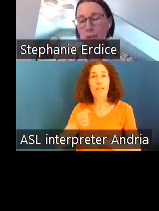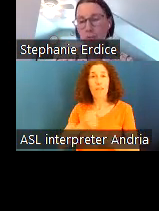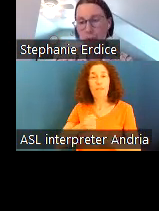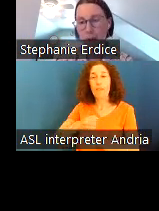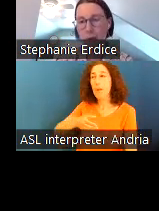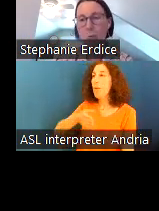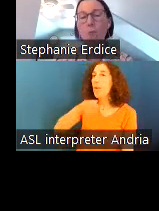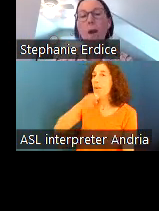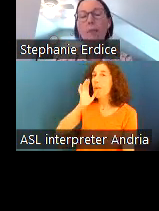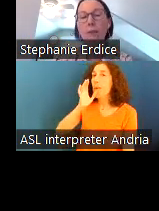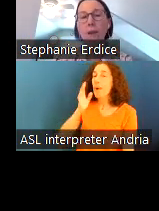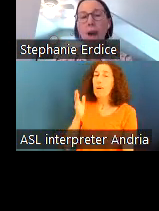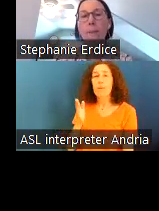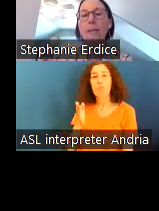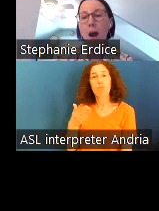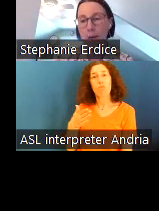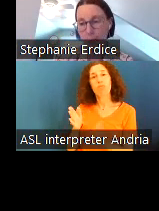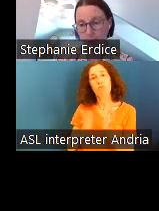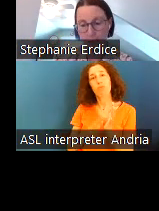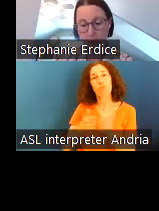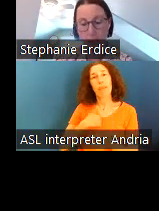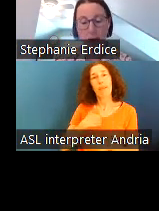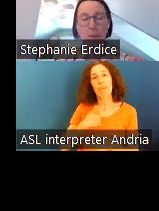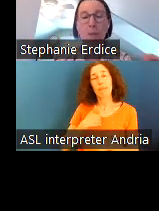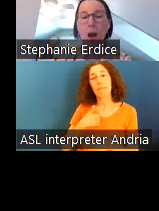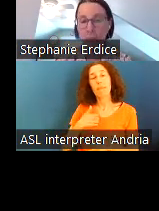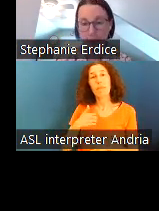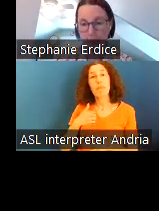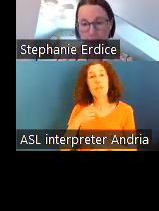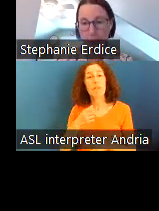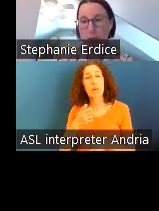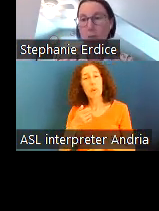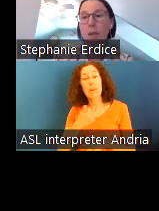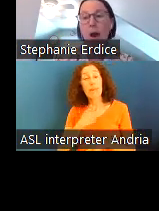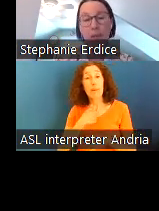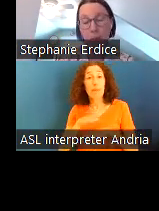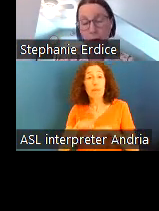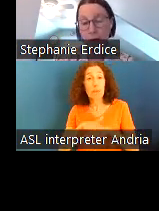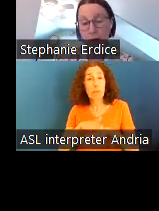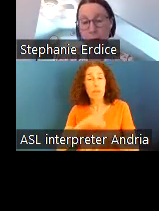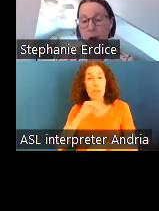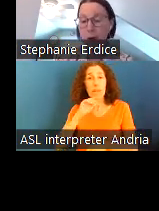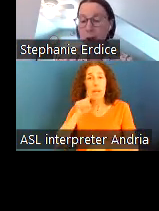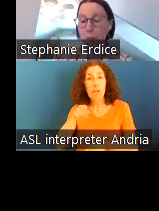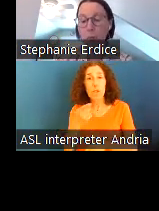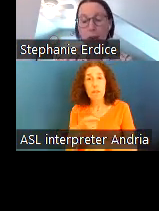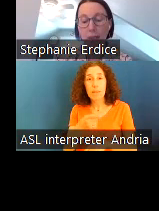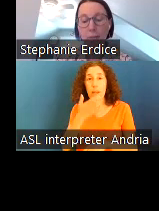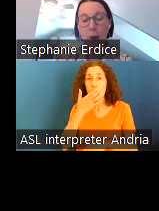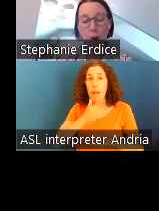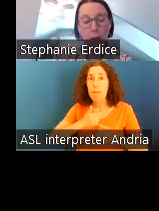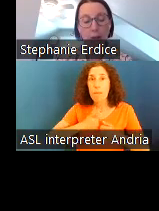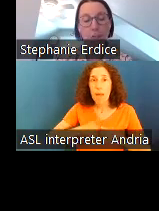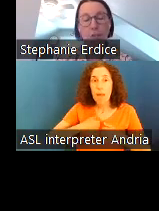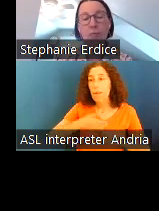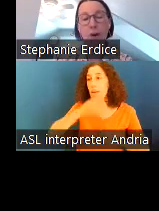think about self-care, we want to think about beyond that glass of wine, beyond that hot bath, beyond that walk around the block. We want to